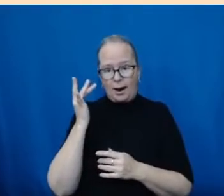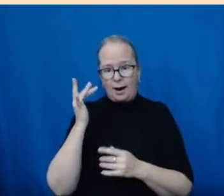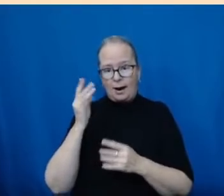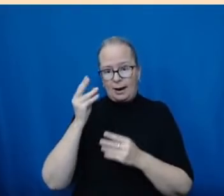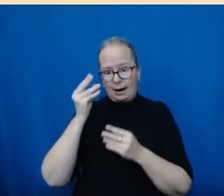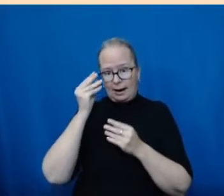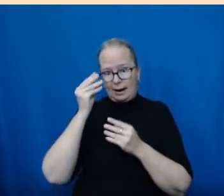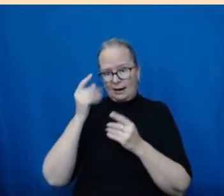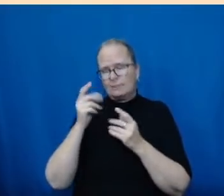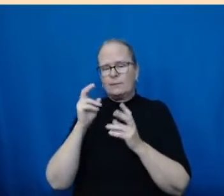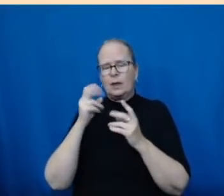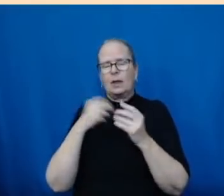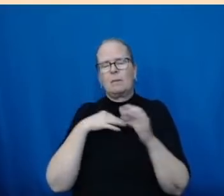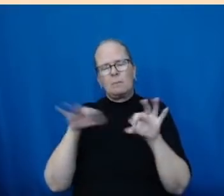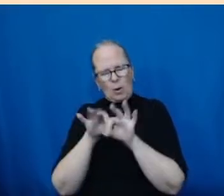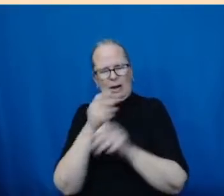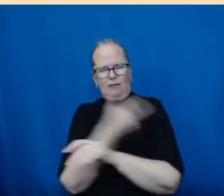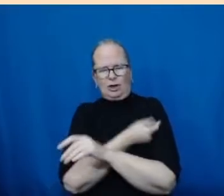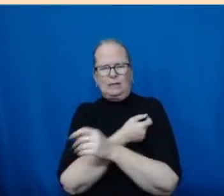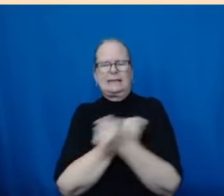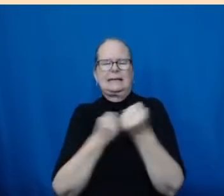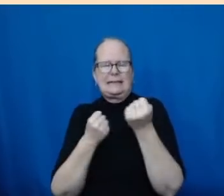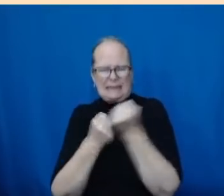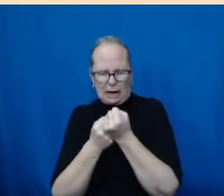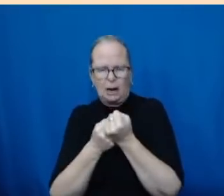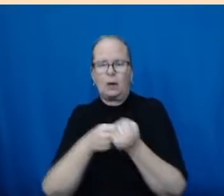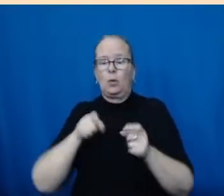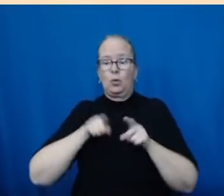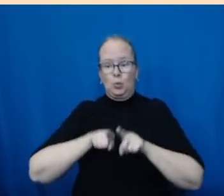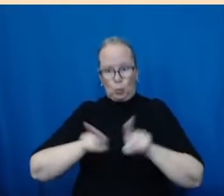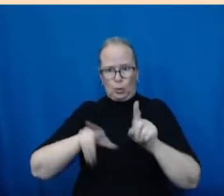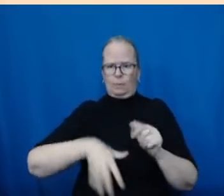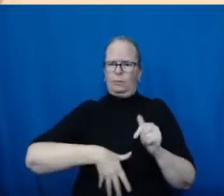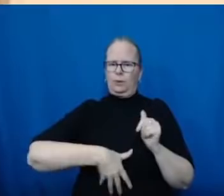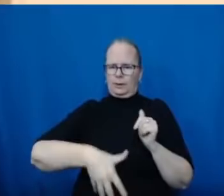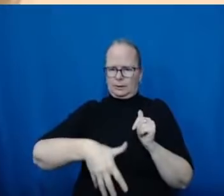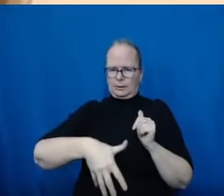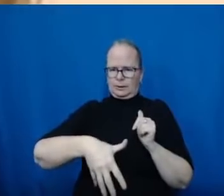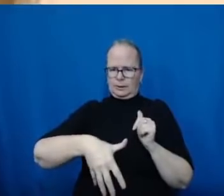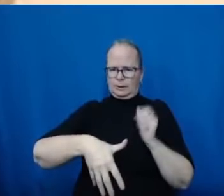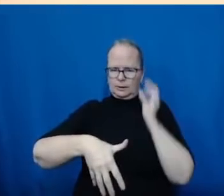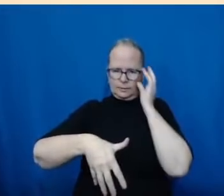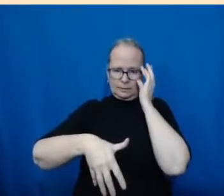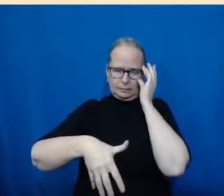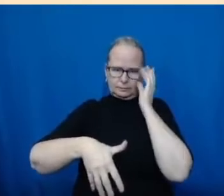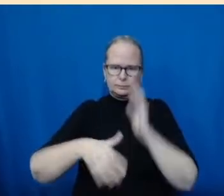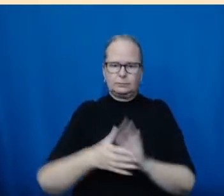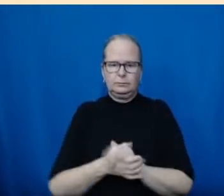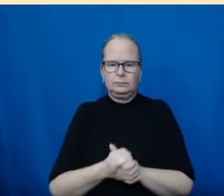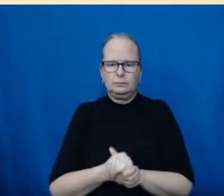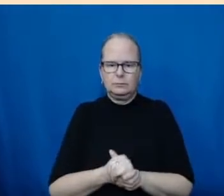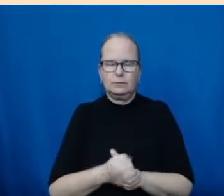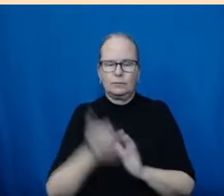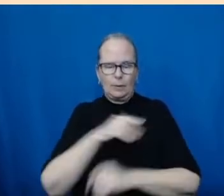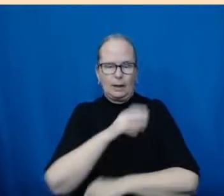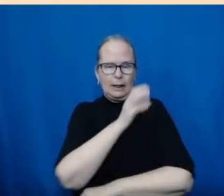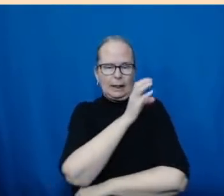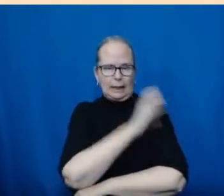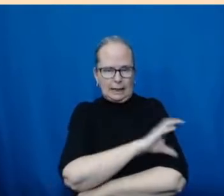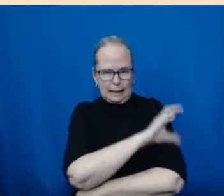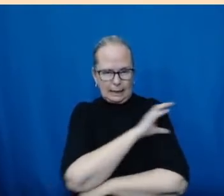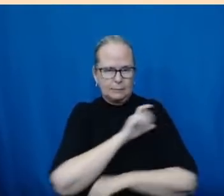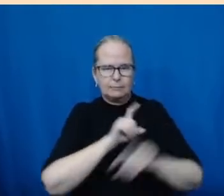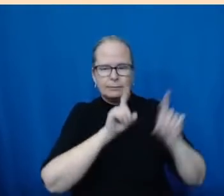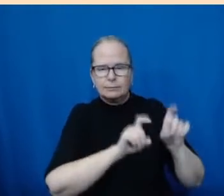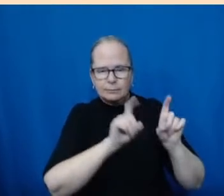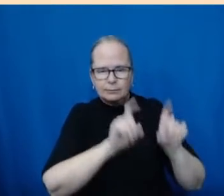although the initial clinical trials of the saltwater injection versus the vaccine were not on pregnant patients,